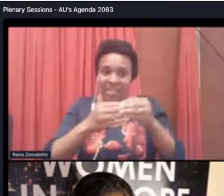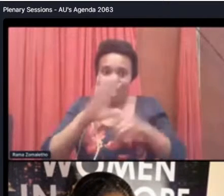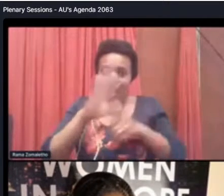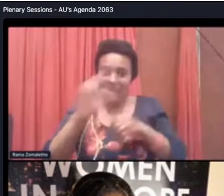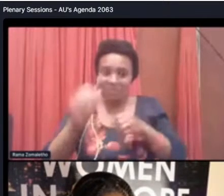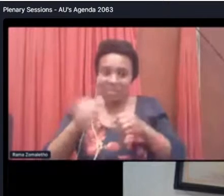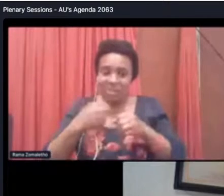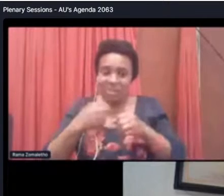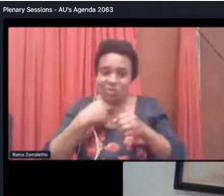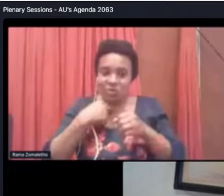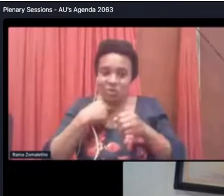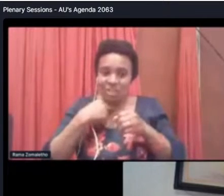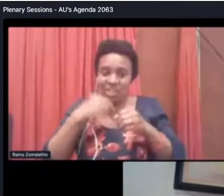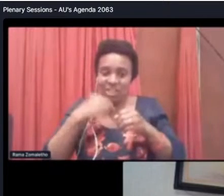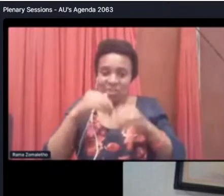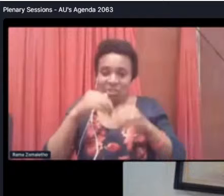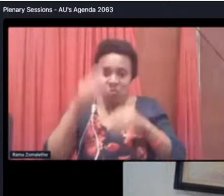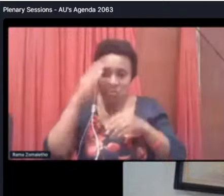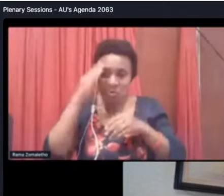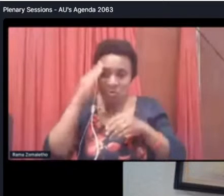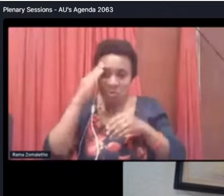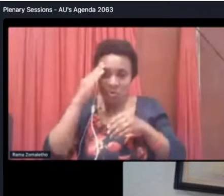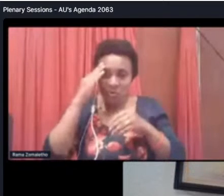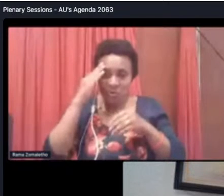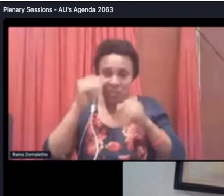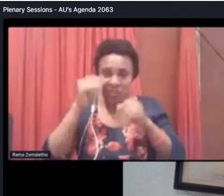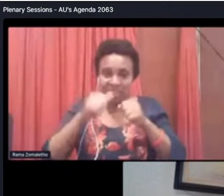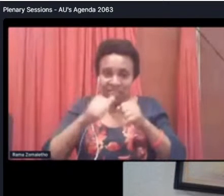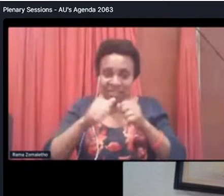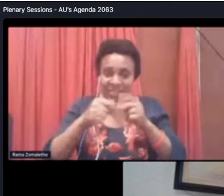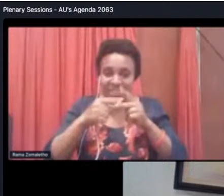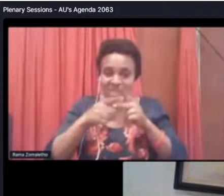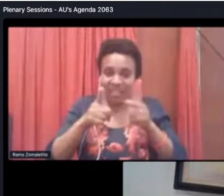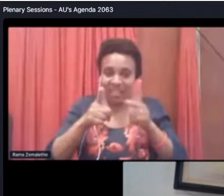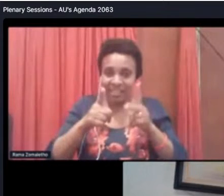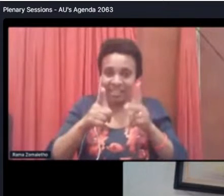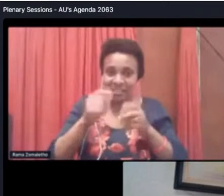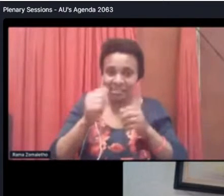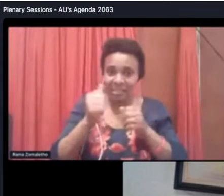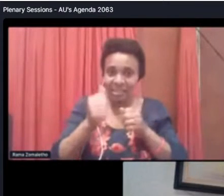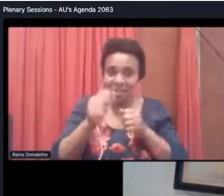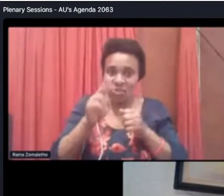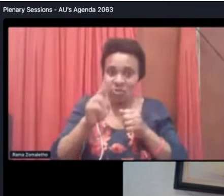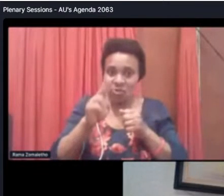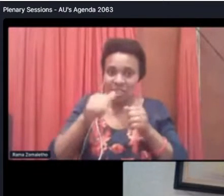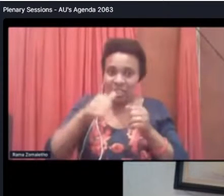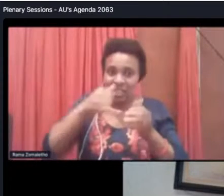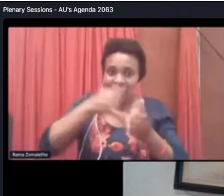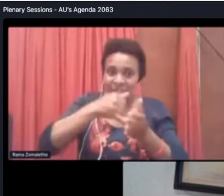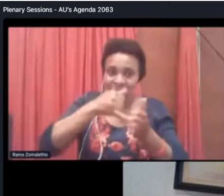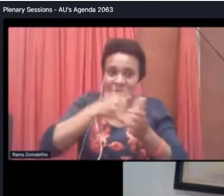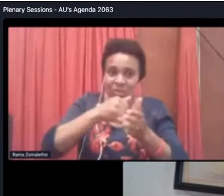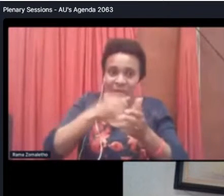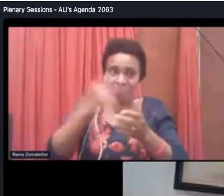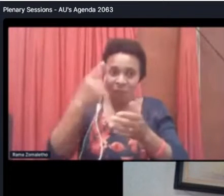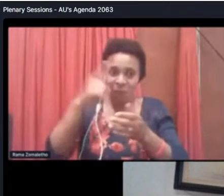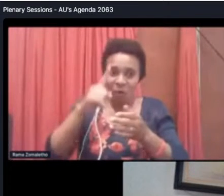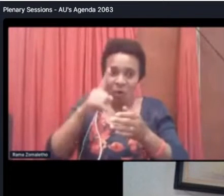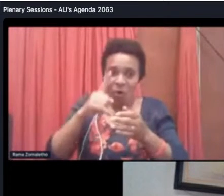Remittances, which, as you know, is a remittance that is an institute that deals with diaspora and